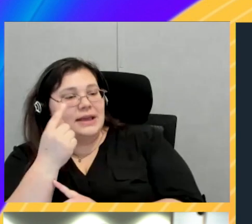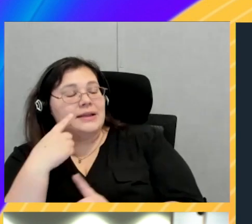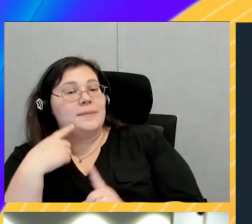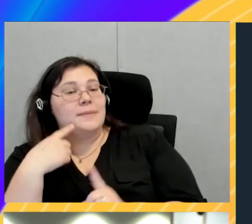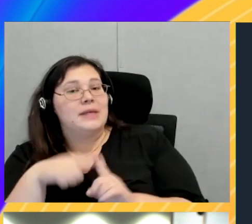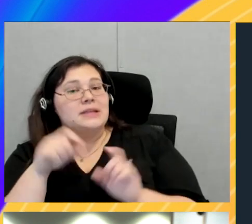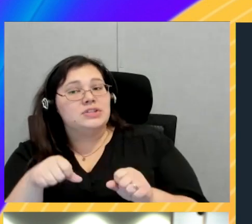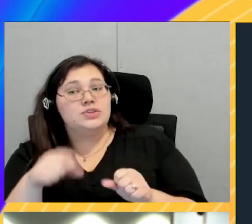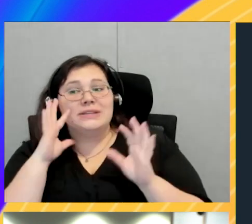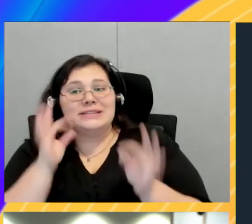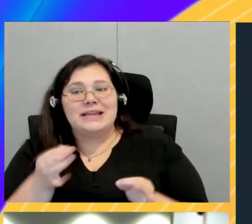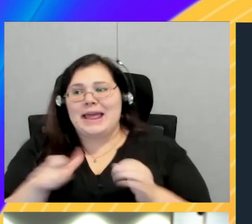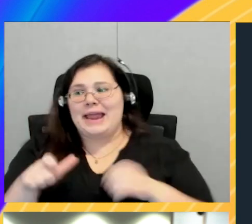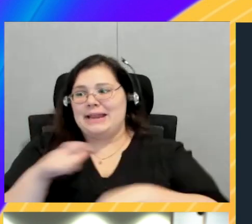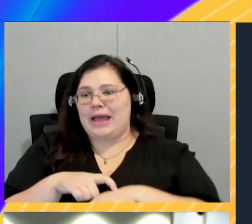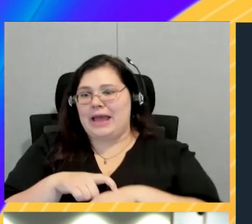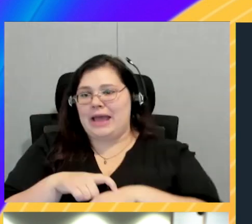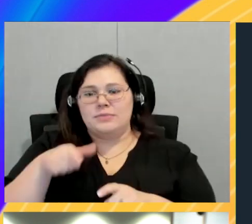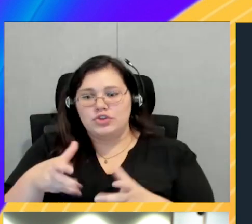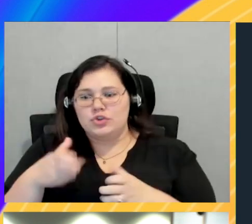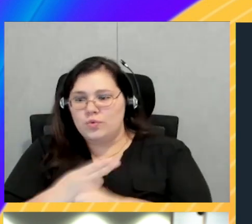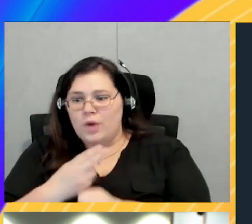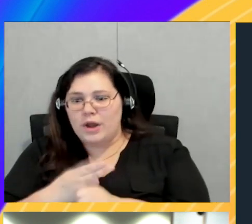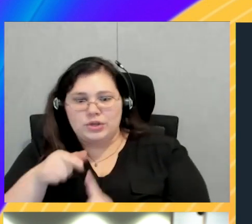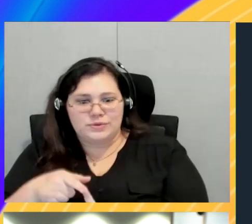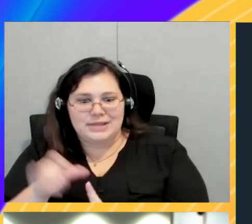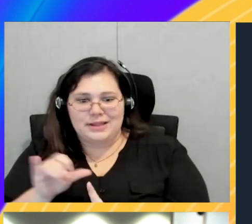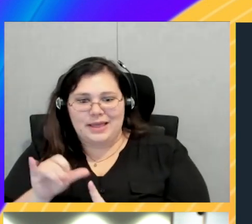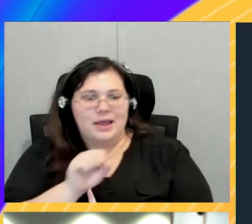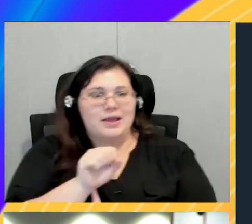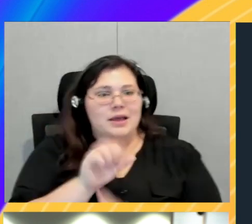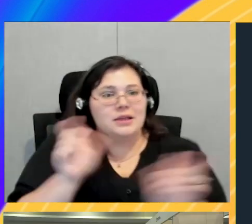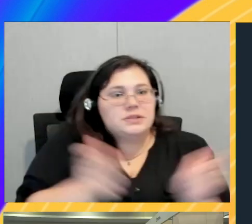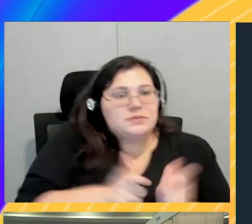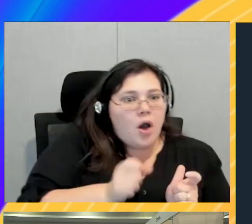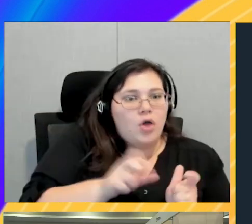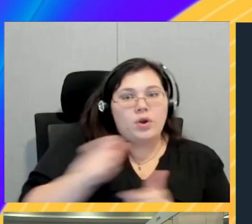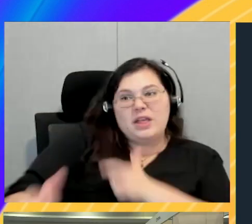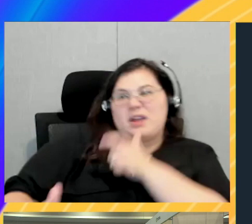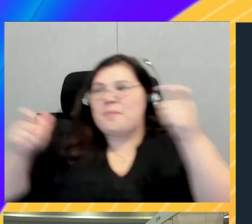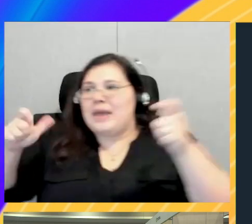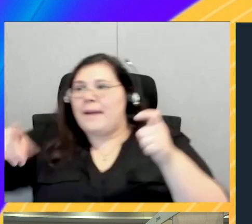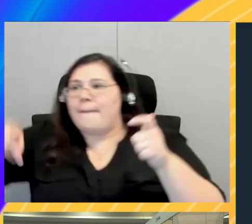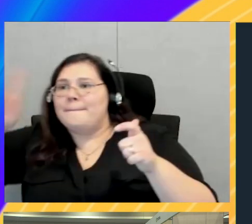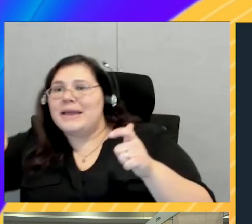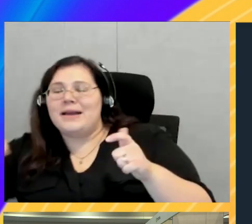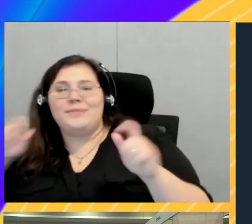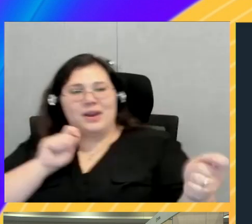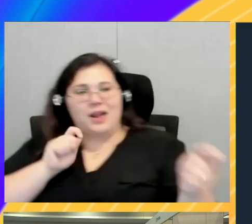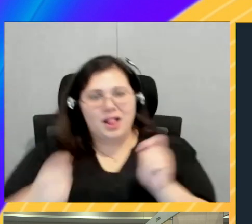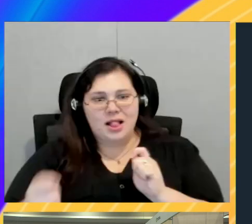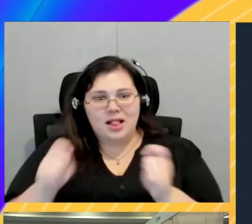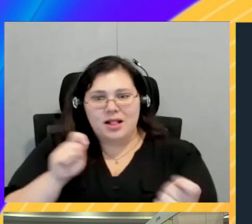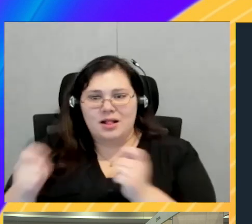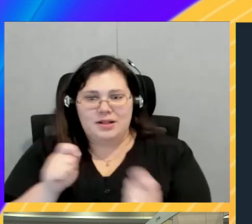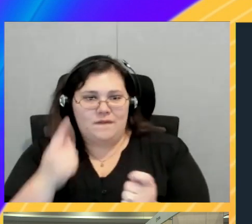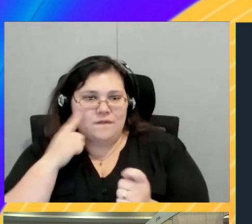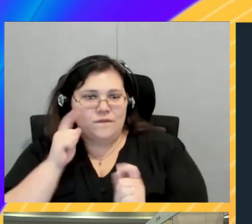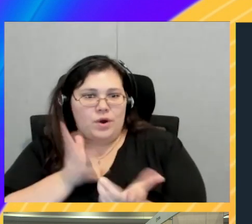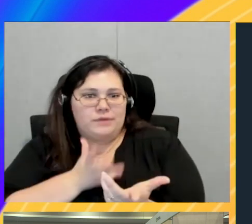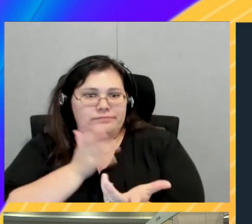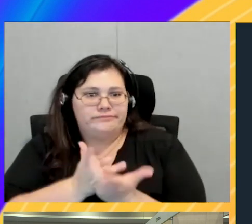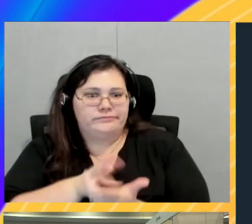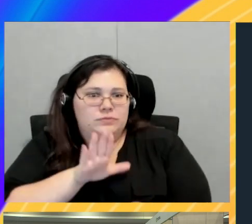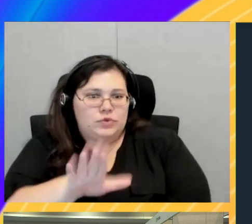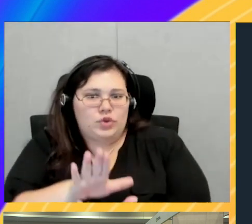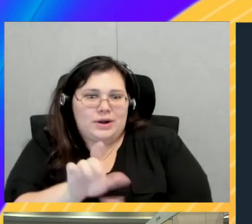or like a 2-ton pickup, right? Depending on what you decide to launch. Yeah, great point, great point. Yeah. So